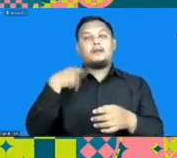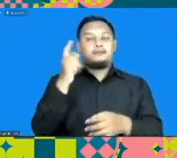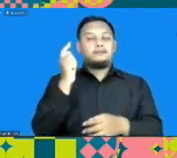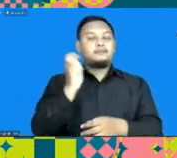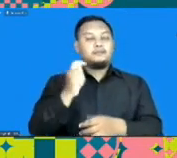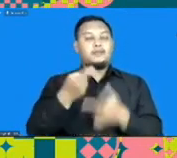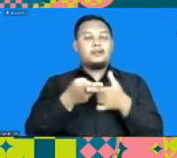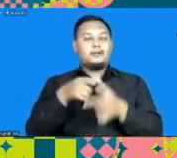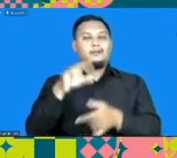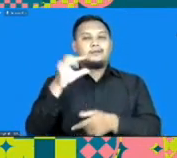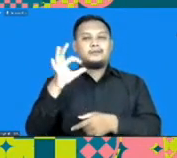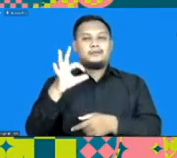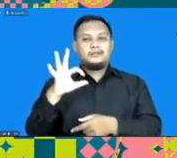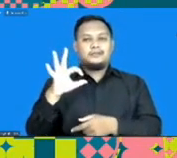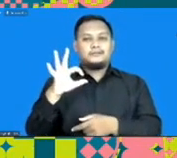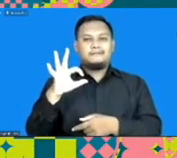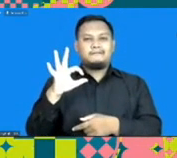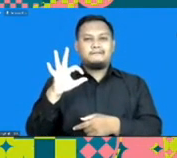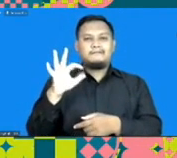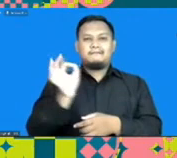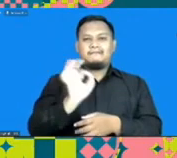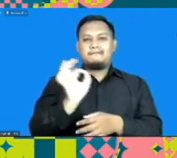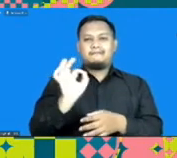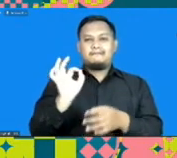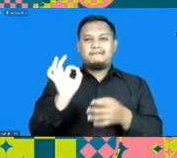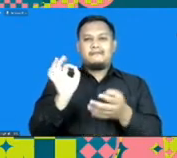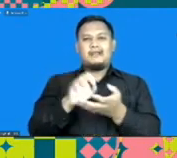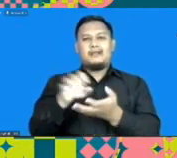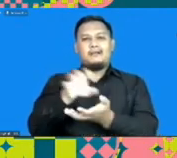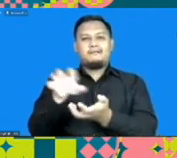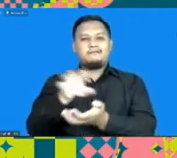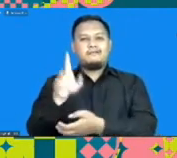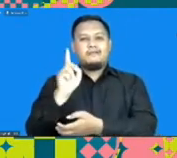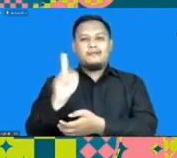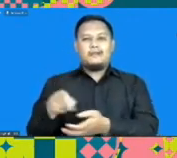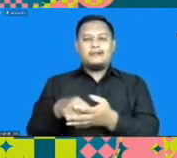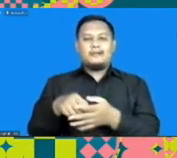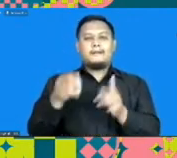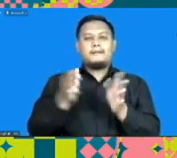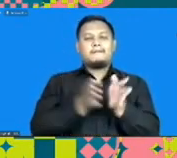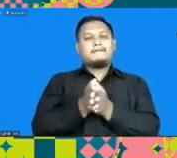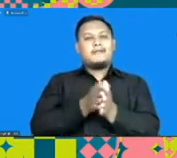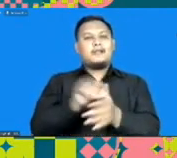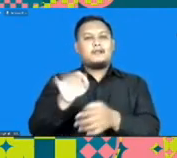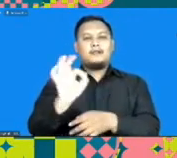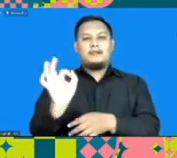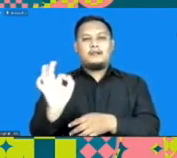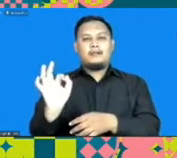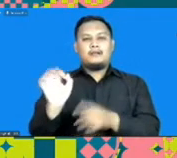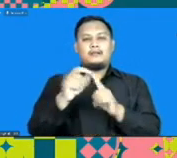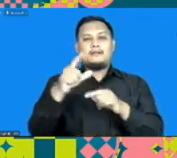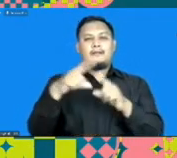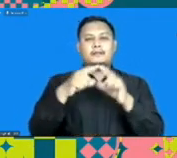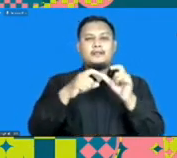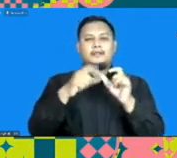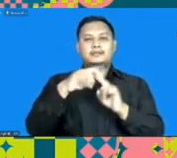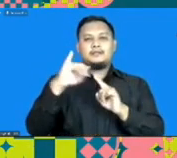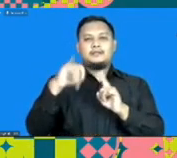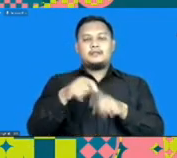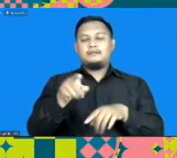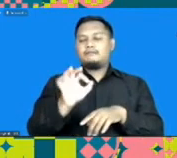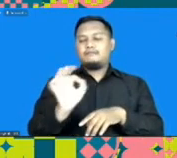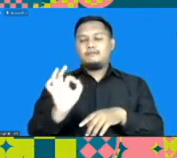plastic bottles. Yeah. We're not going to become a problem, yeah, for our world. We're going to become a solution. And with leaders like you, we can definitely do